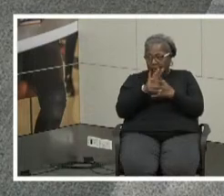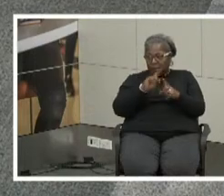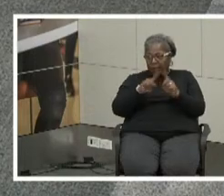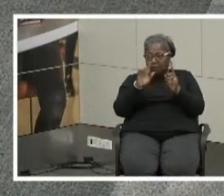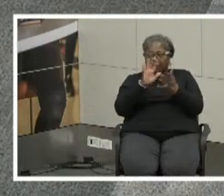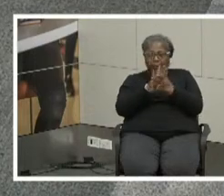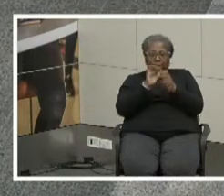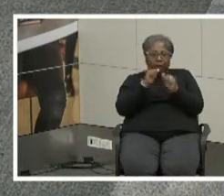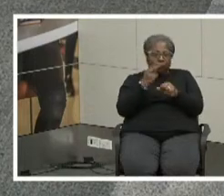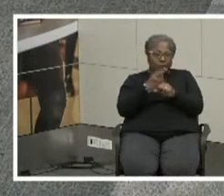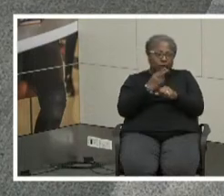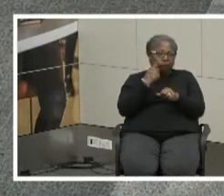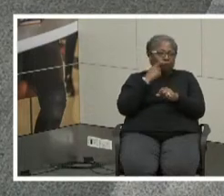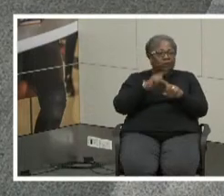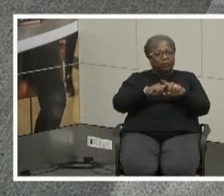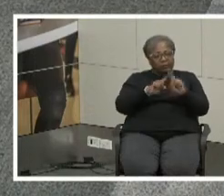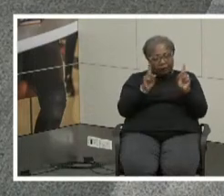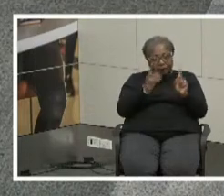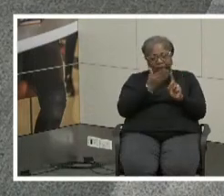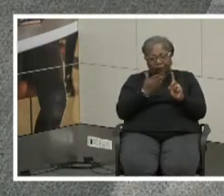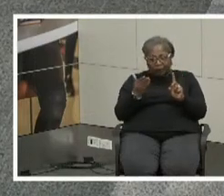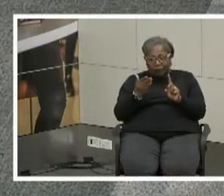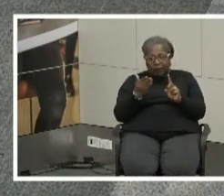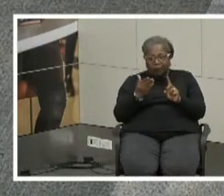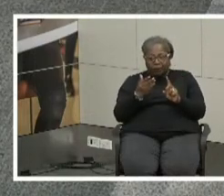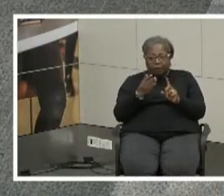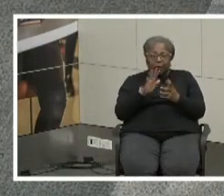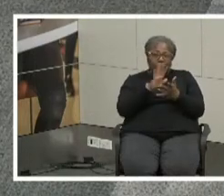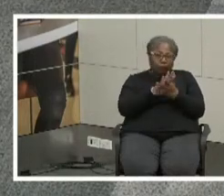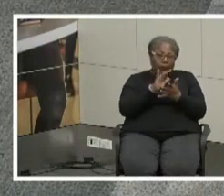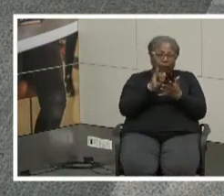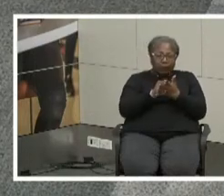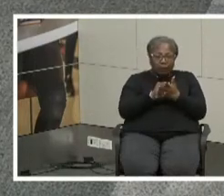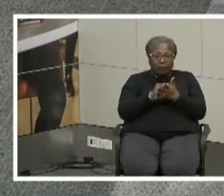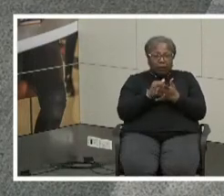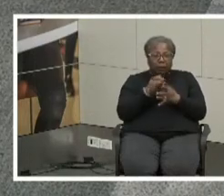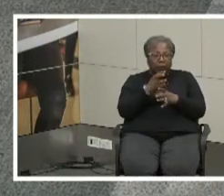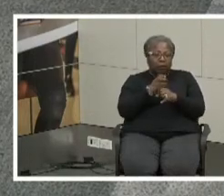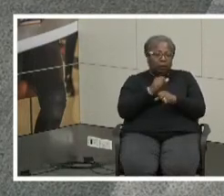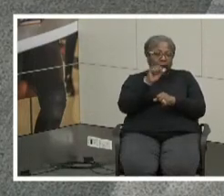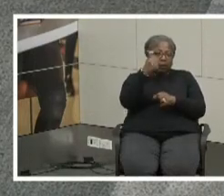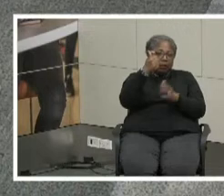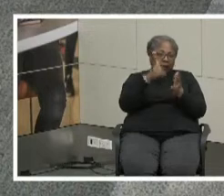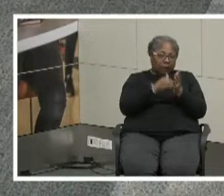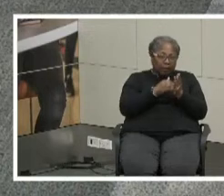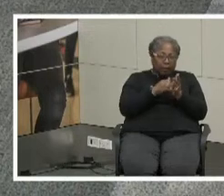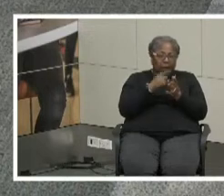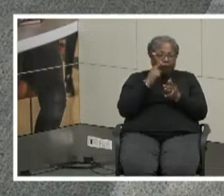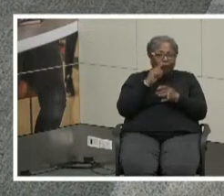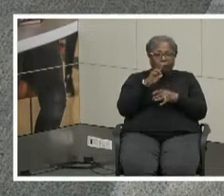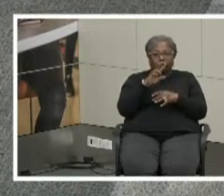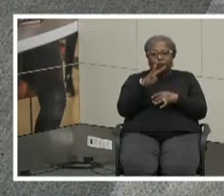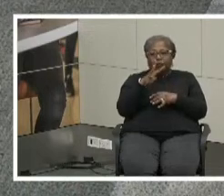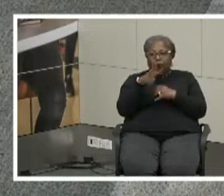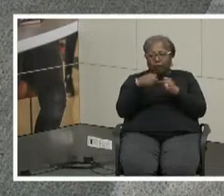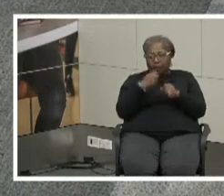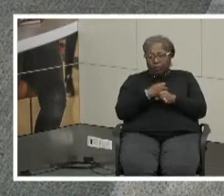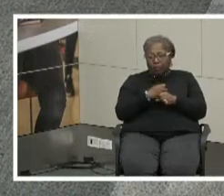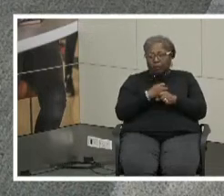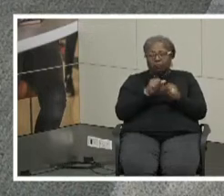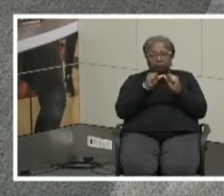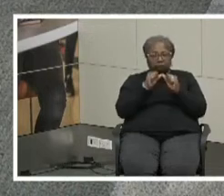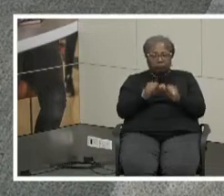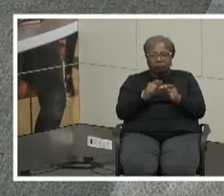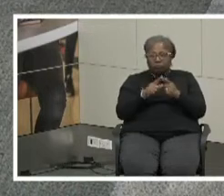campuses can use it for different things um there campuses that have gotten $10,000 increments for three four years consecutively